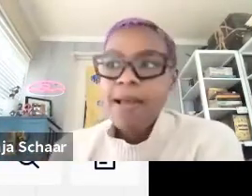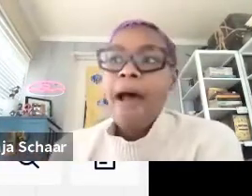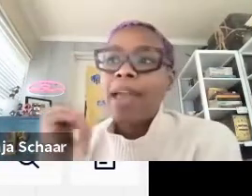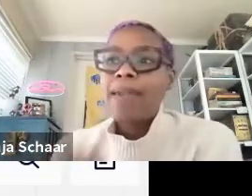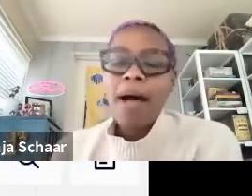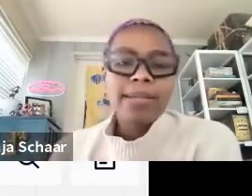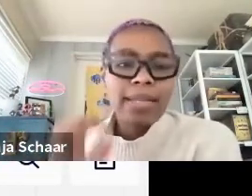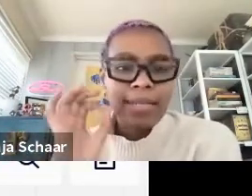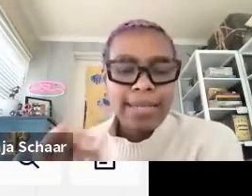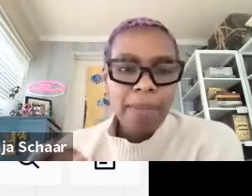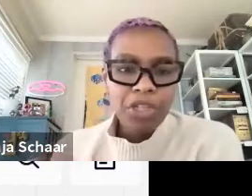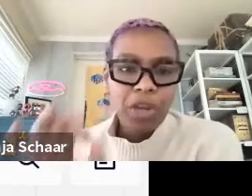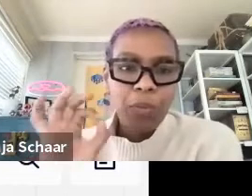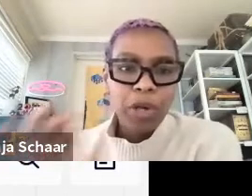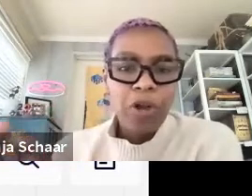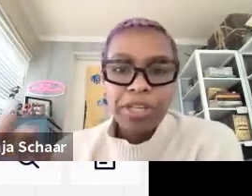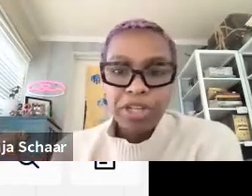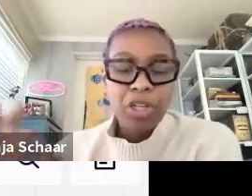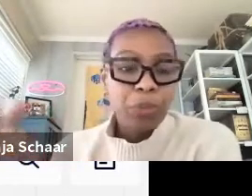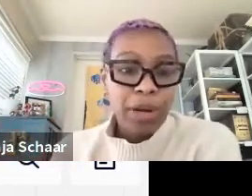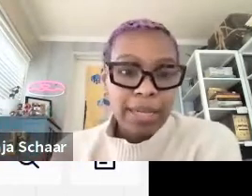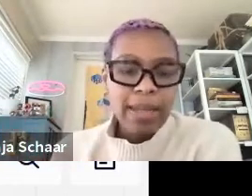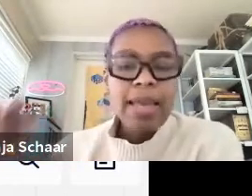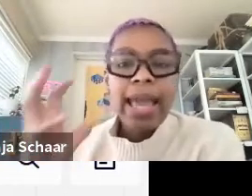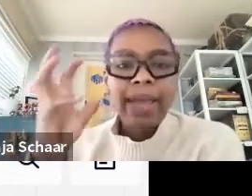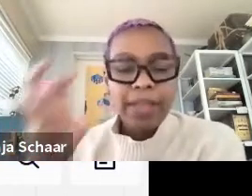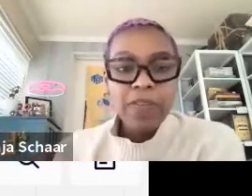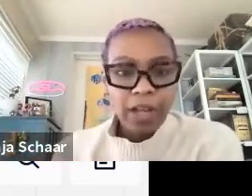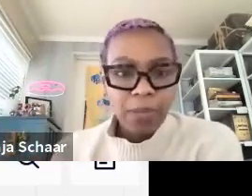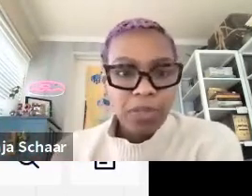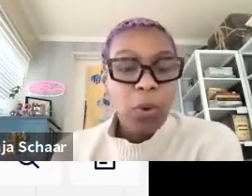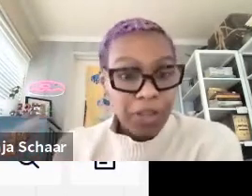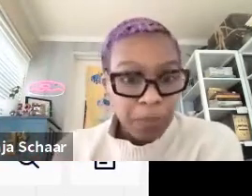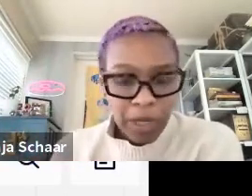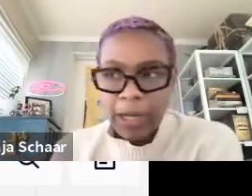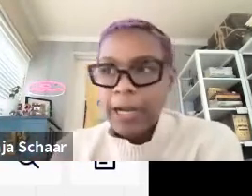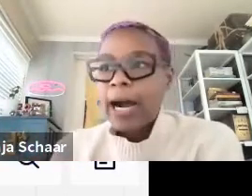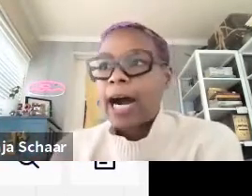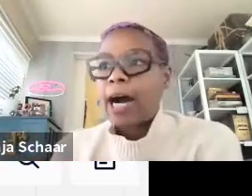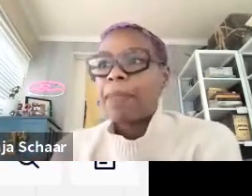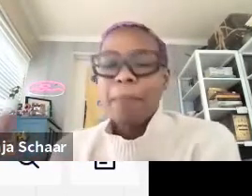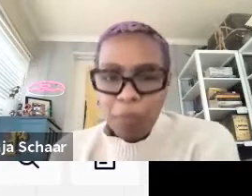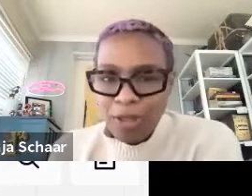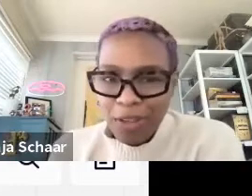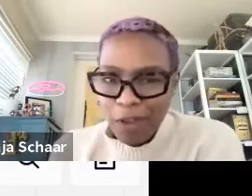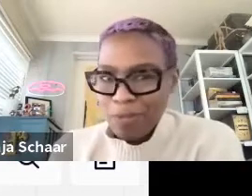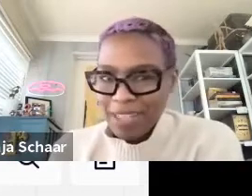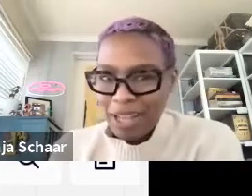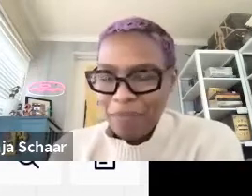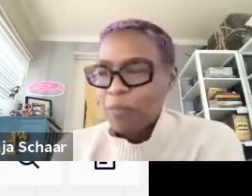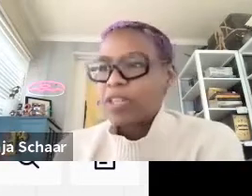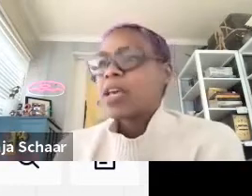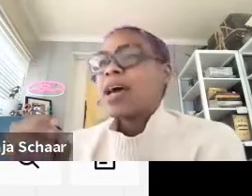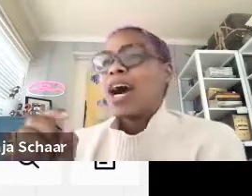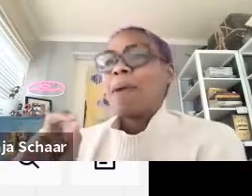analysis. And the analysis is establishing what are the tensions present in these films or this book, and mostly films because I